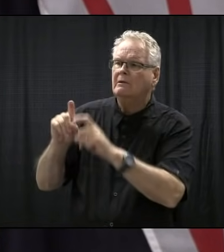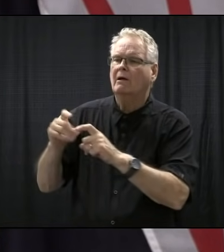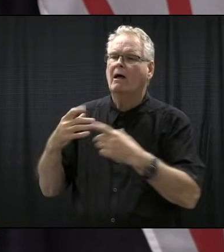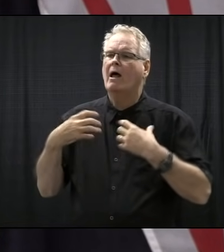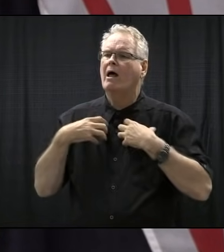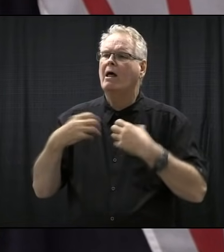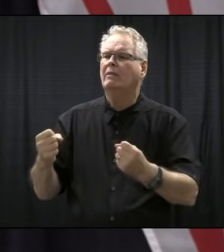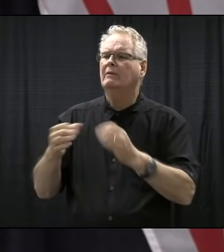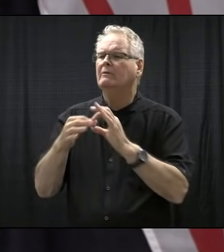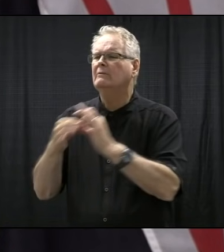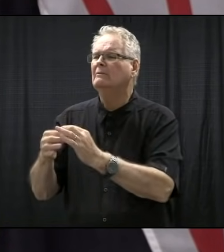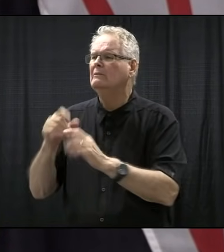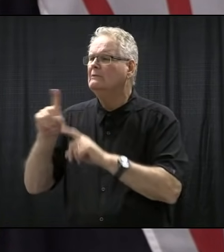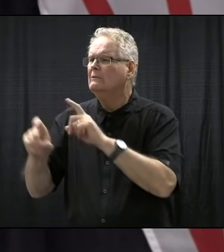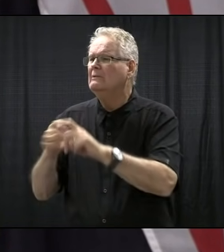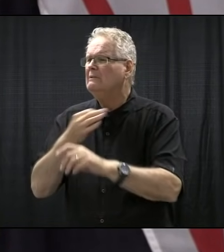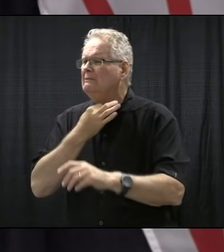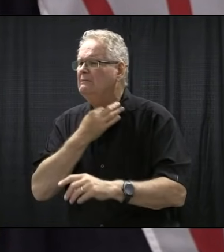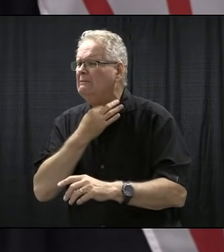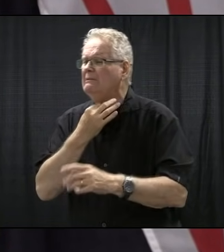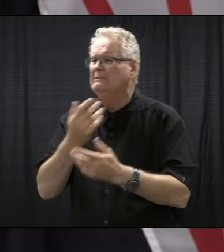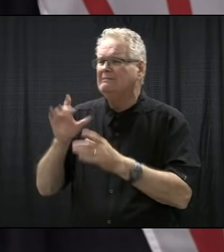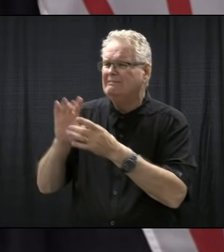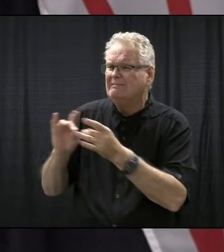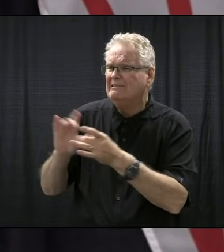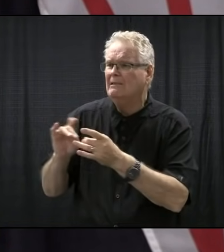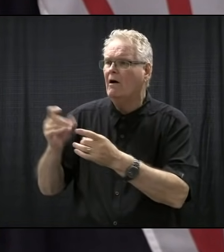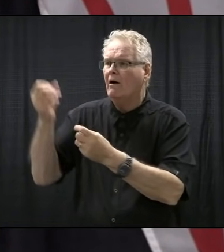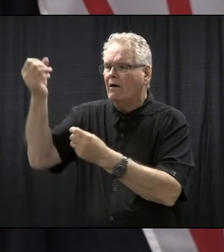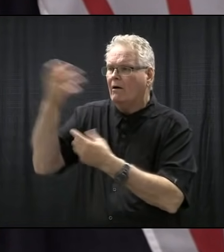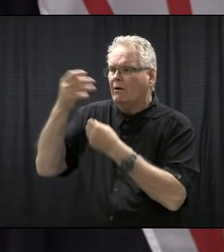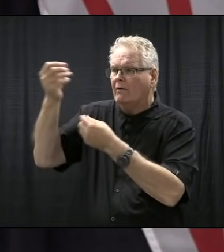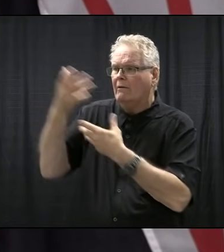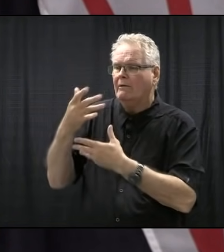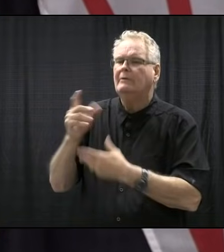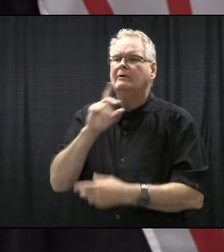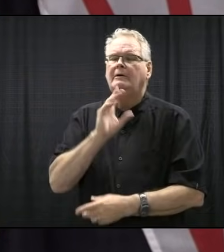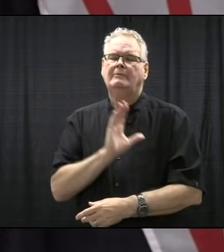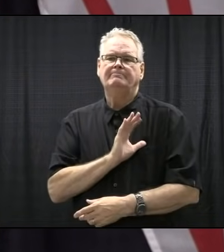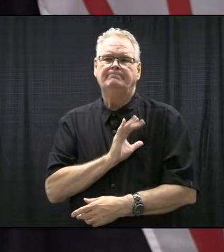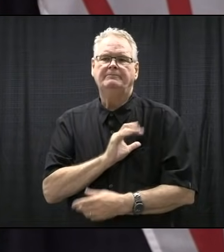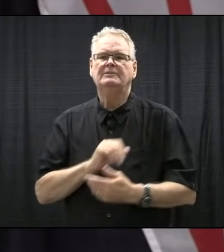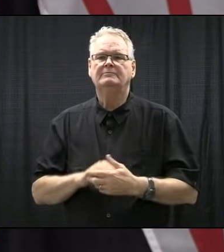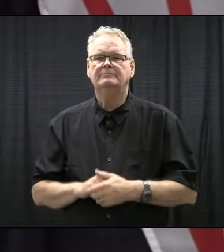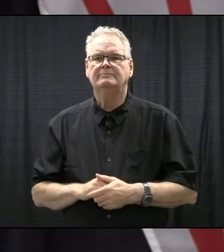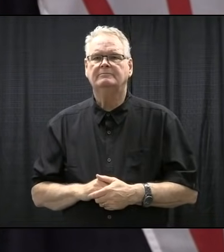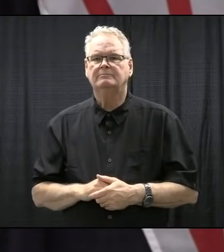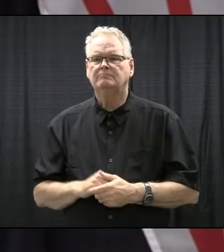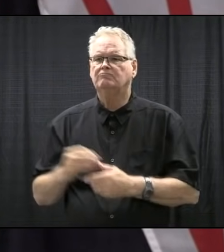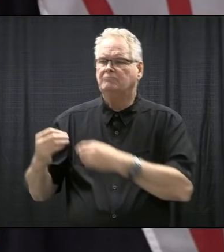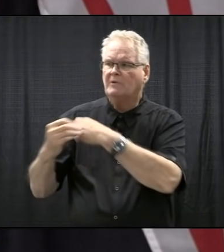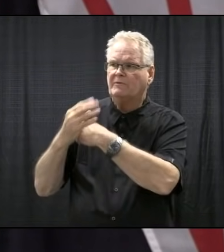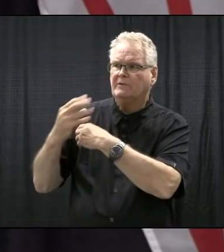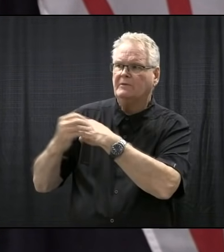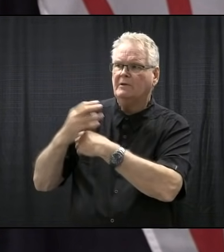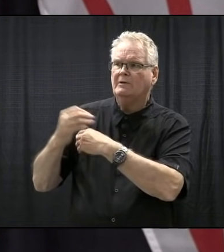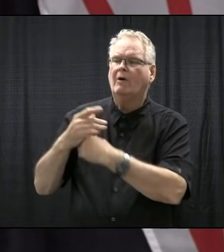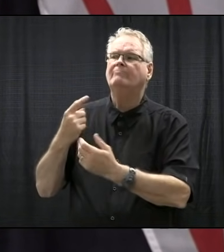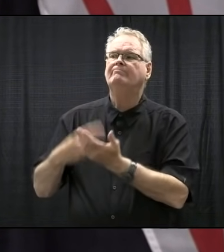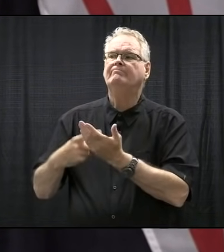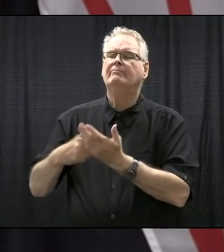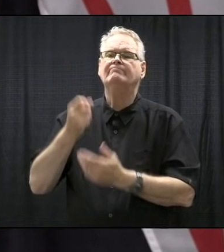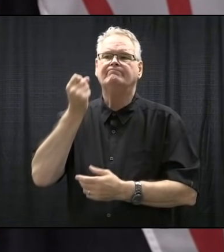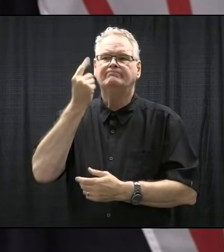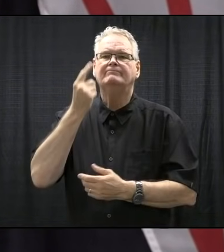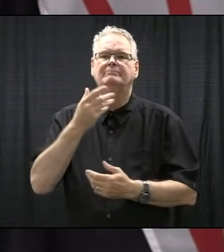a real-time or an appointment basis. And I emphasize this because there are other inquiries